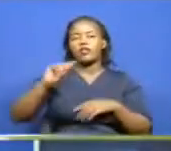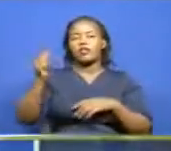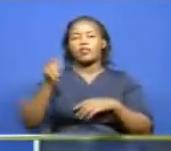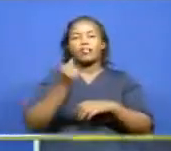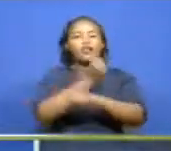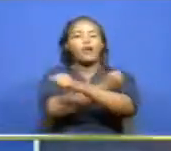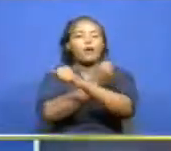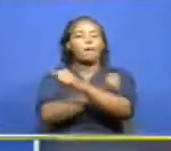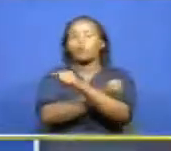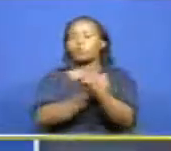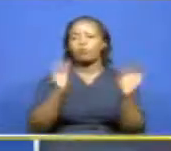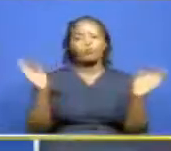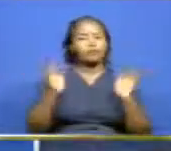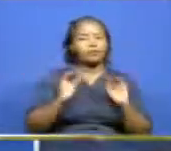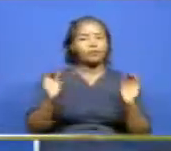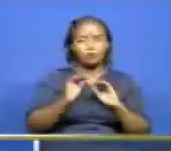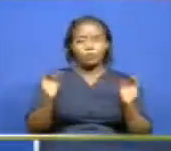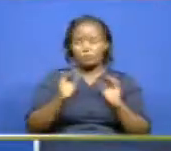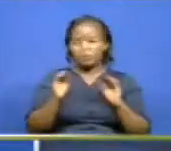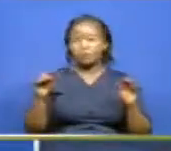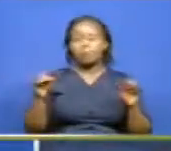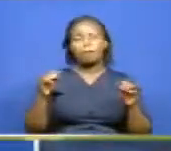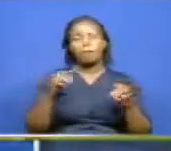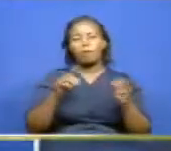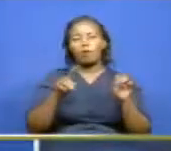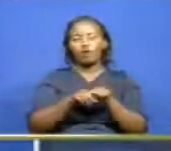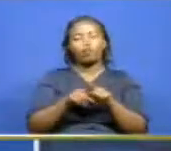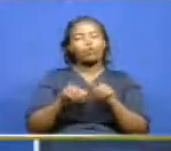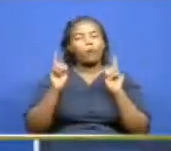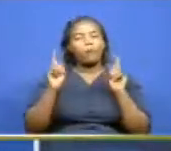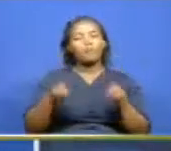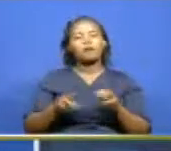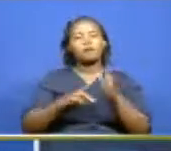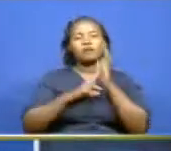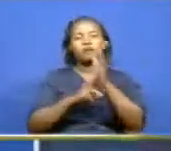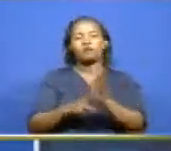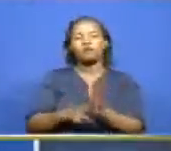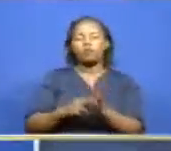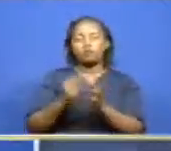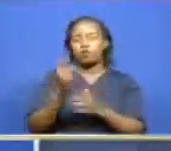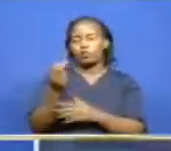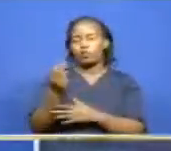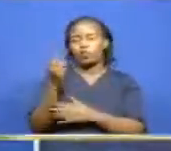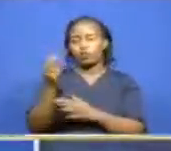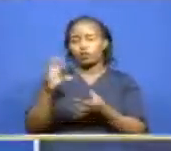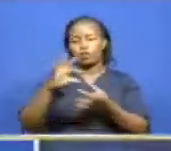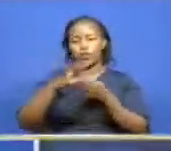not be shaken and will be fully represented at the Tokyo 2020 Olympics.